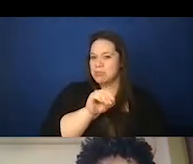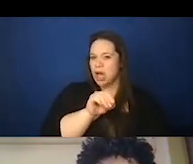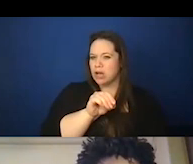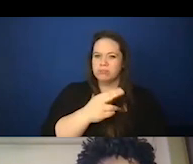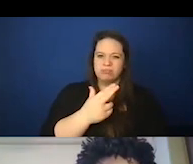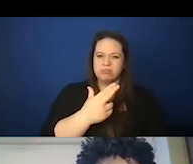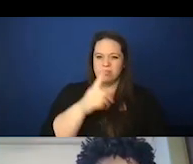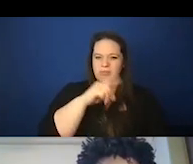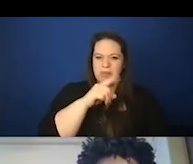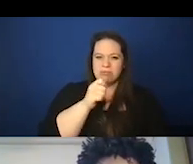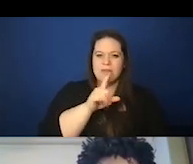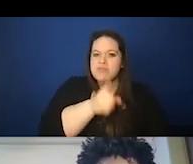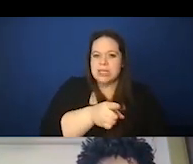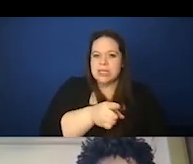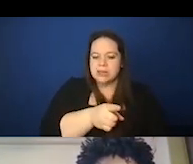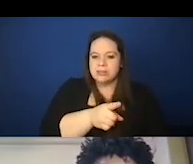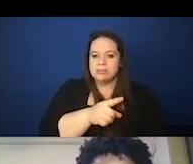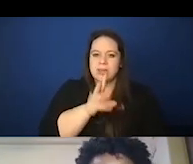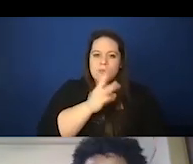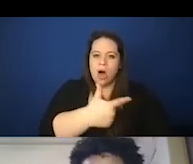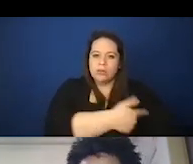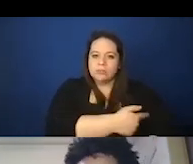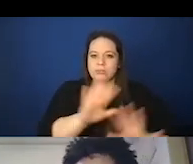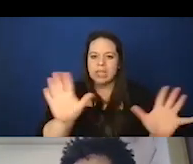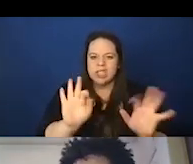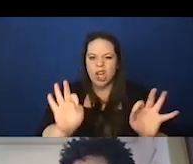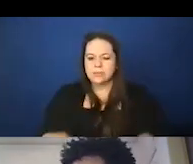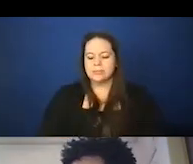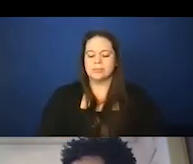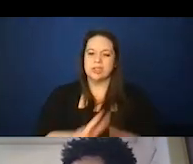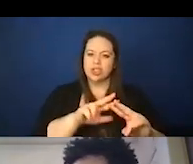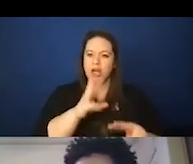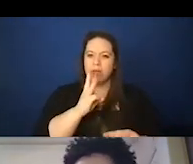saline. And so all they did was just say, okay, of the